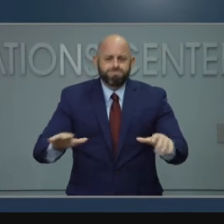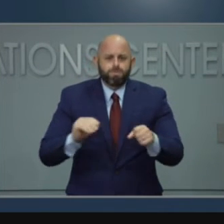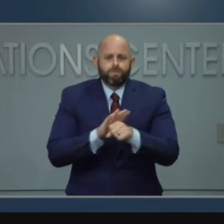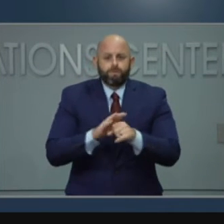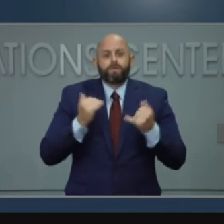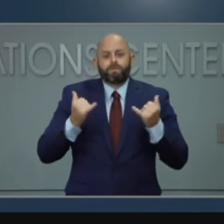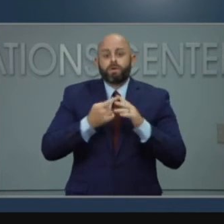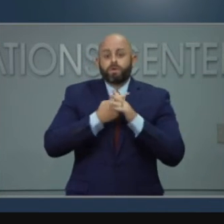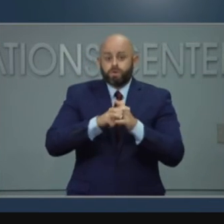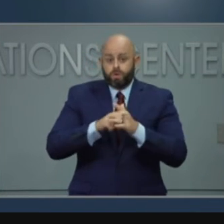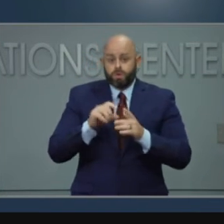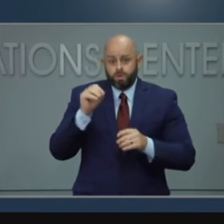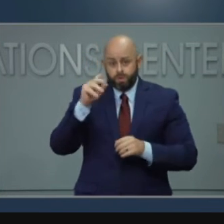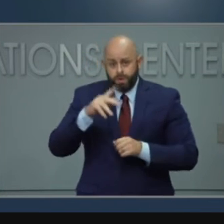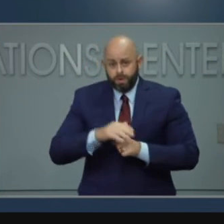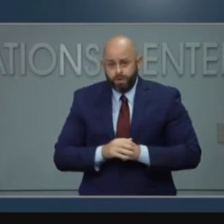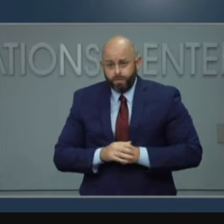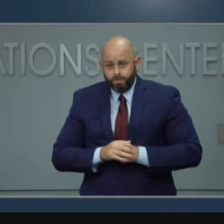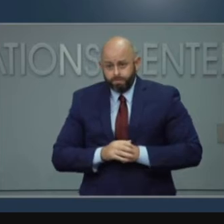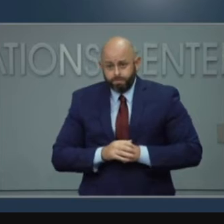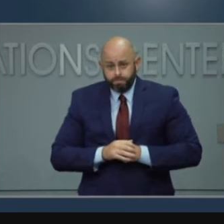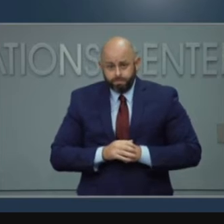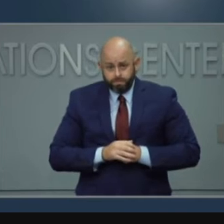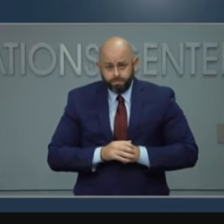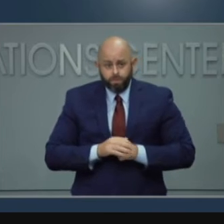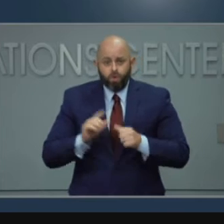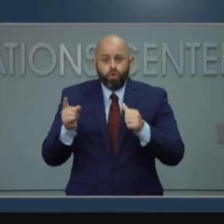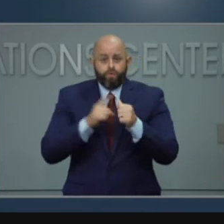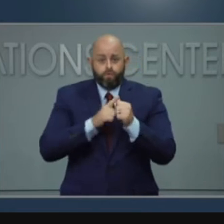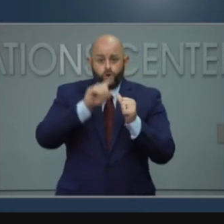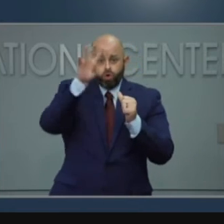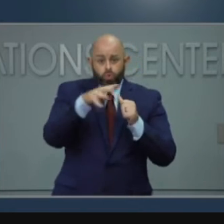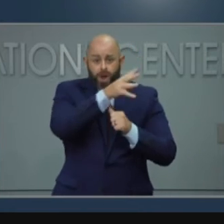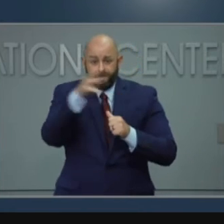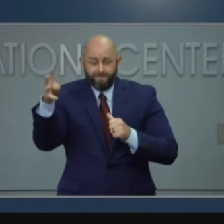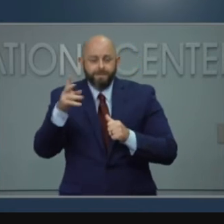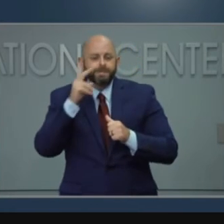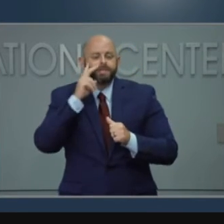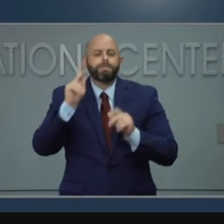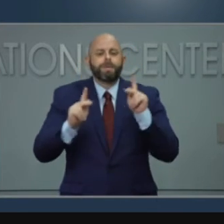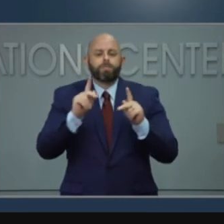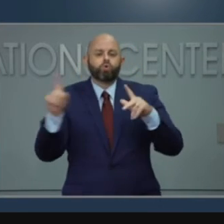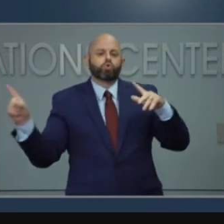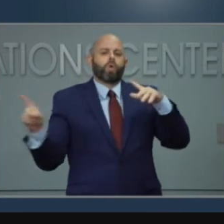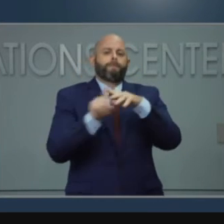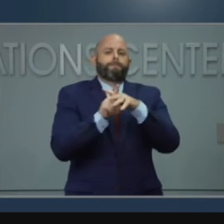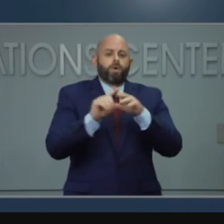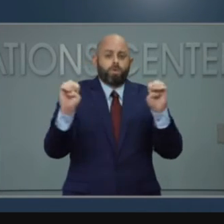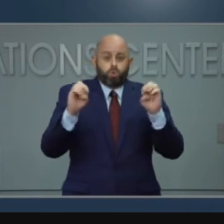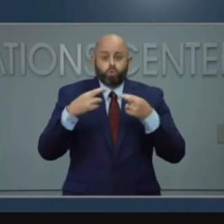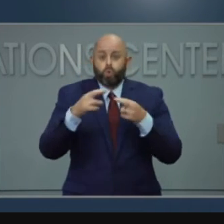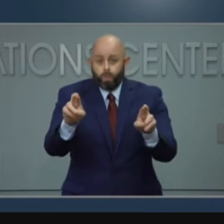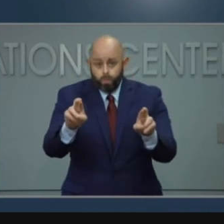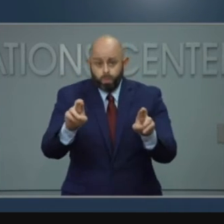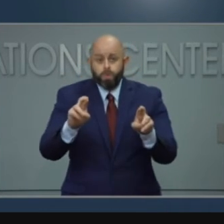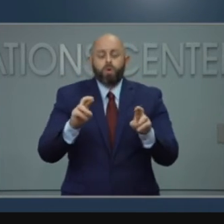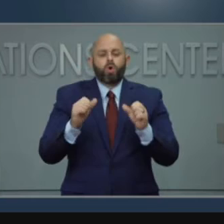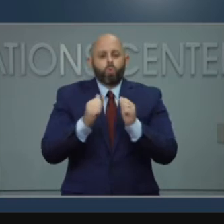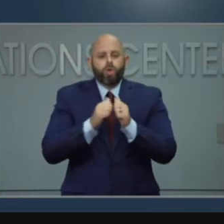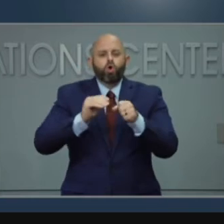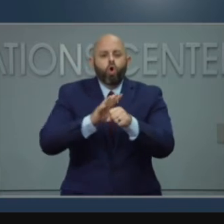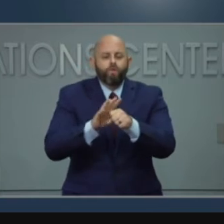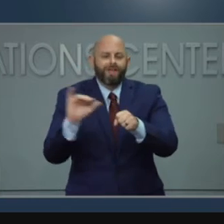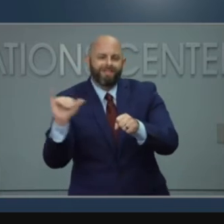in. This first graph looks at people who come to the emergency department with COVID-like symptoms. This is our earliest